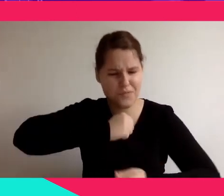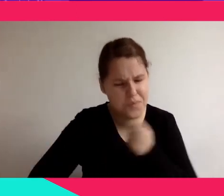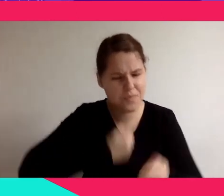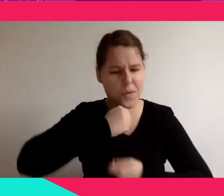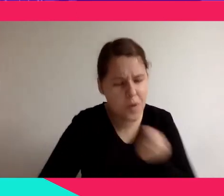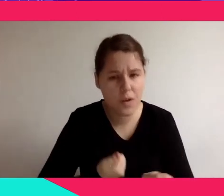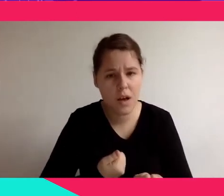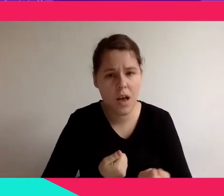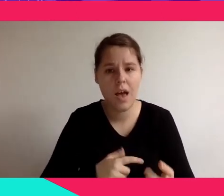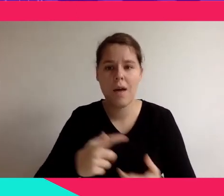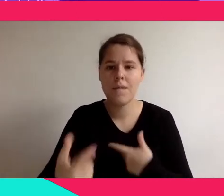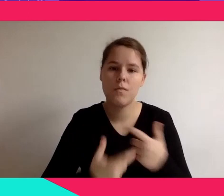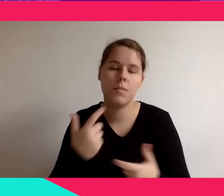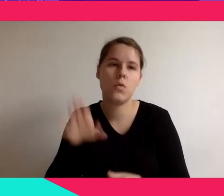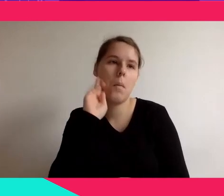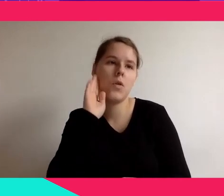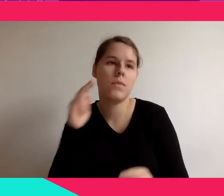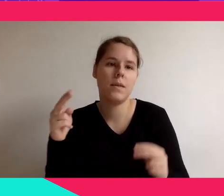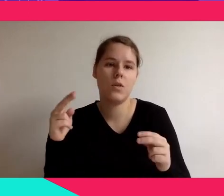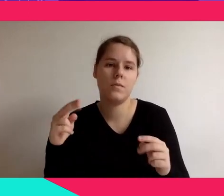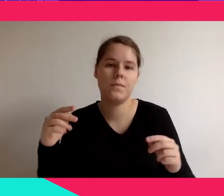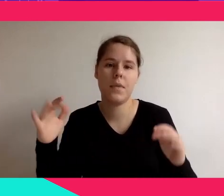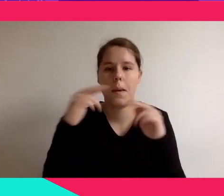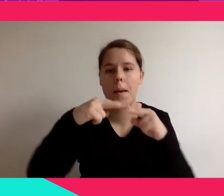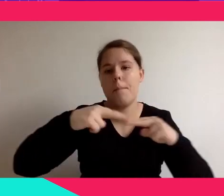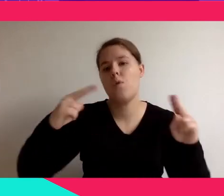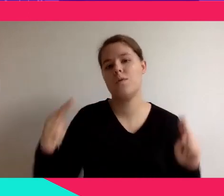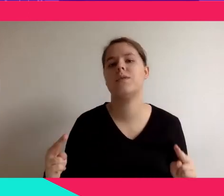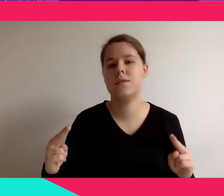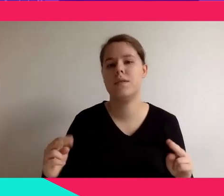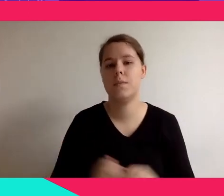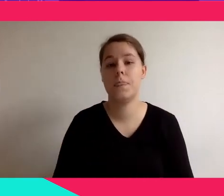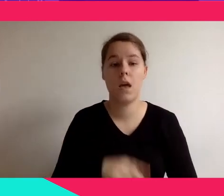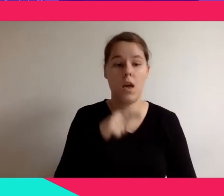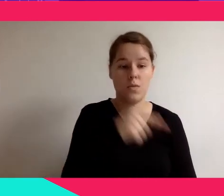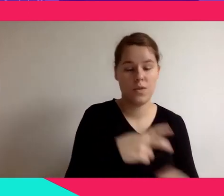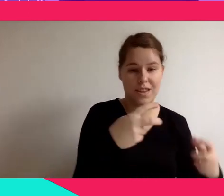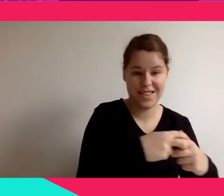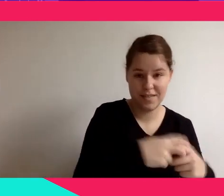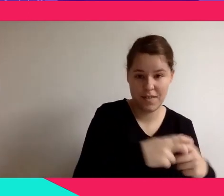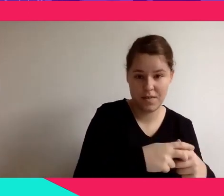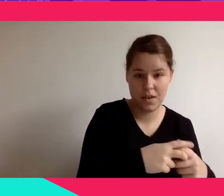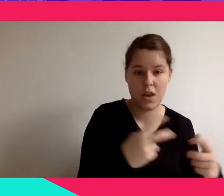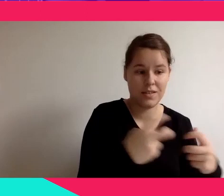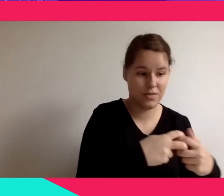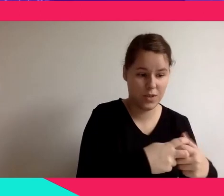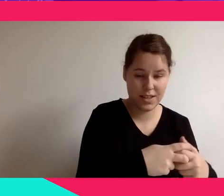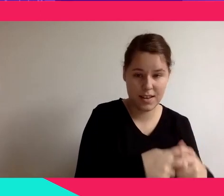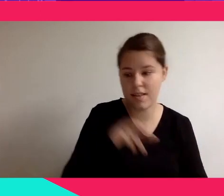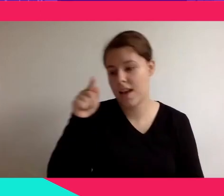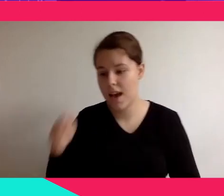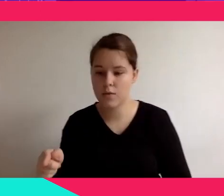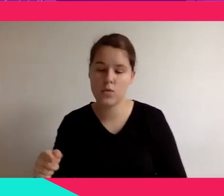sphere and physical meetups where we get to know each other and we really bond with the community, where we have